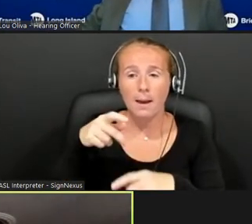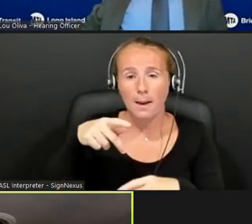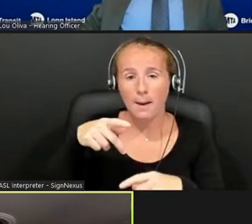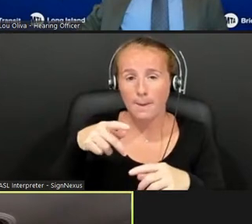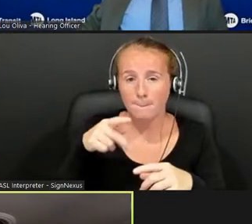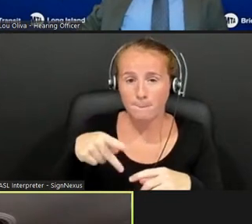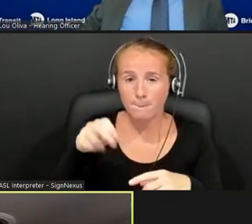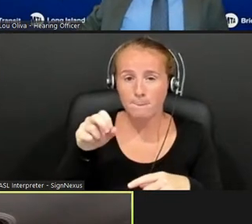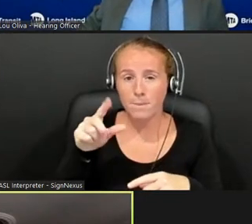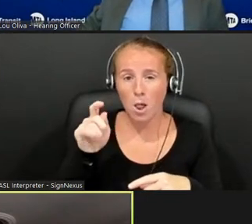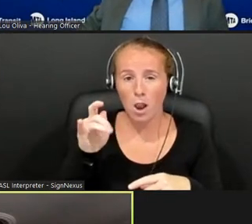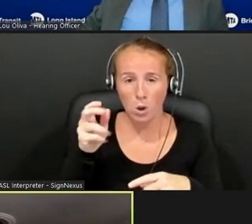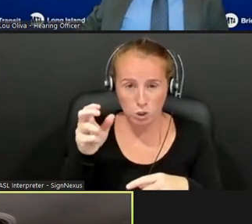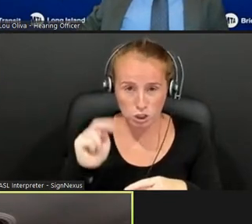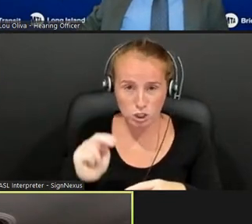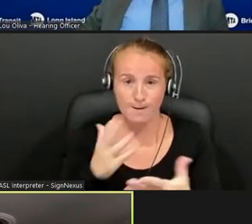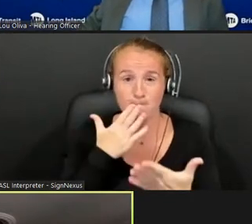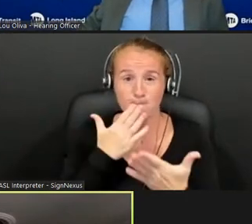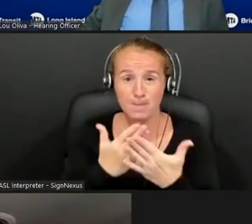your attention